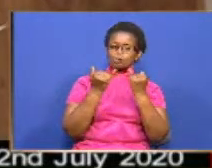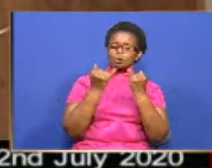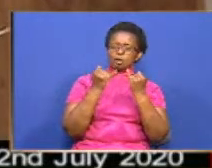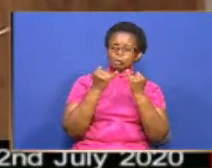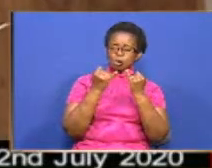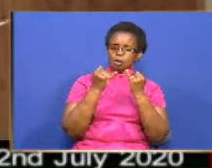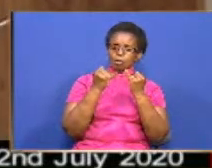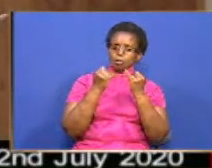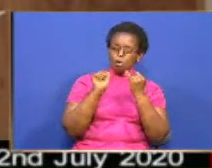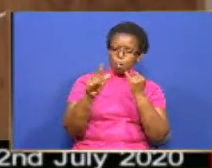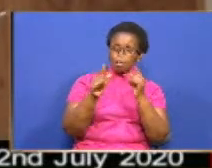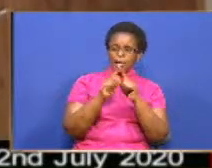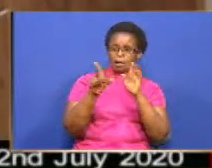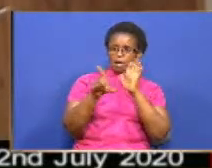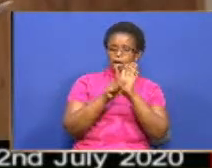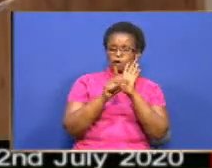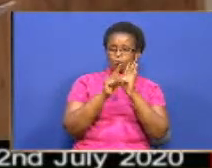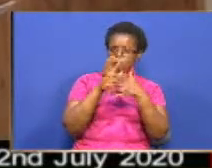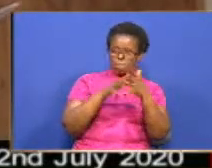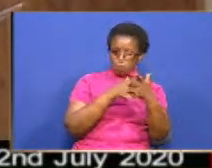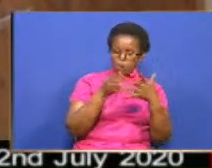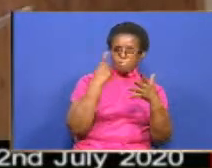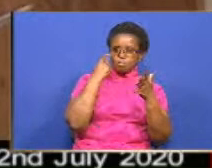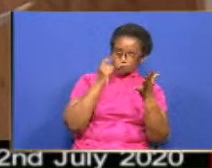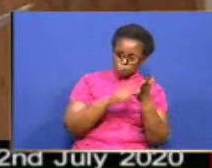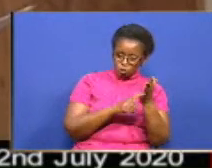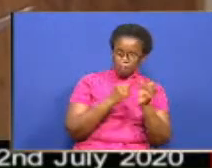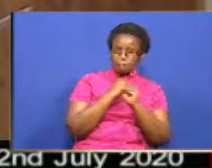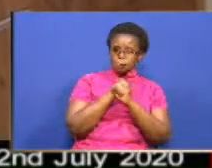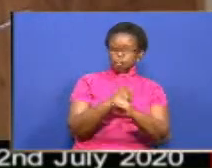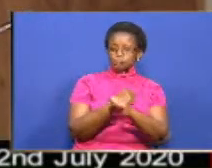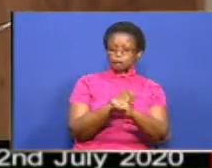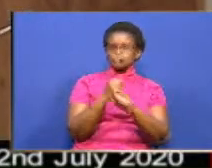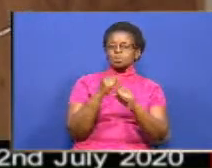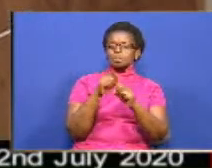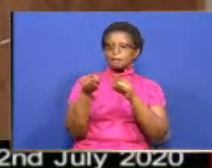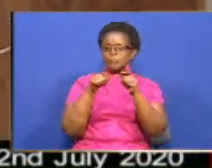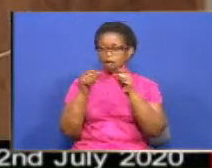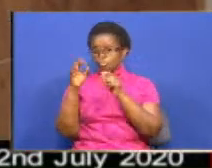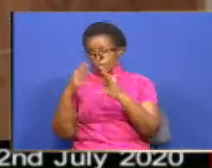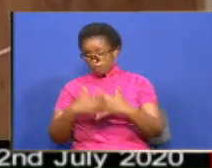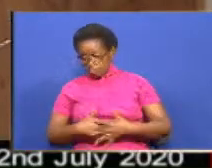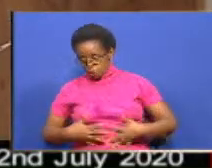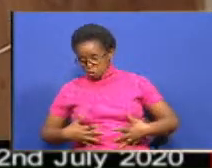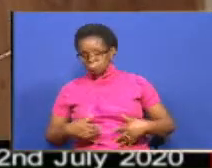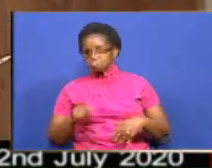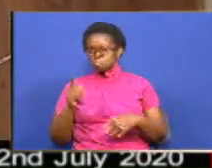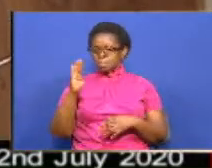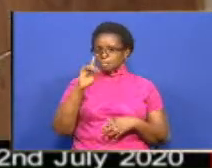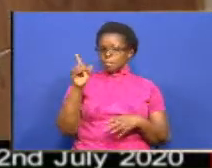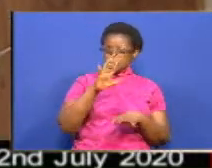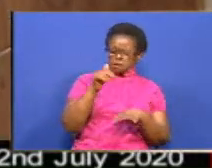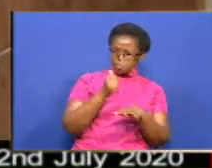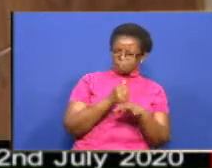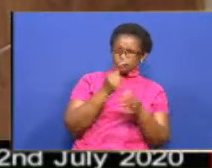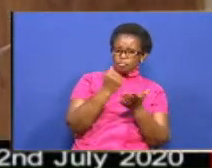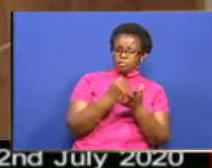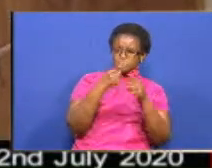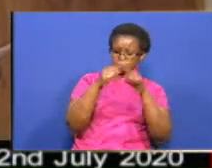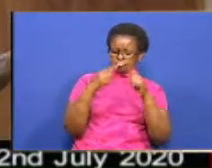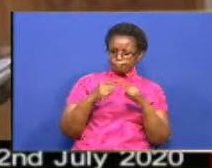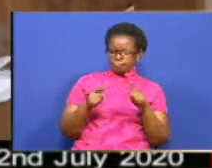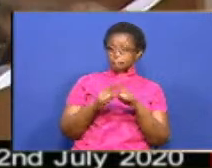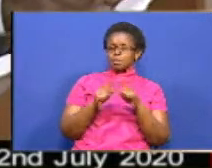the recognition, protection, and management of refugees. The bill establishes various offices and